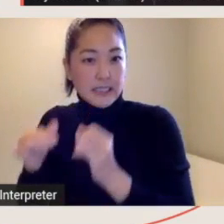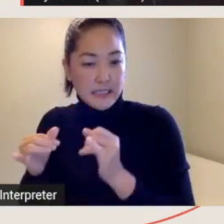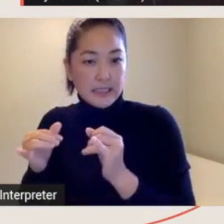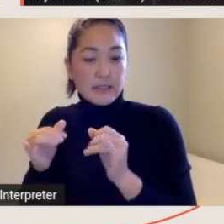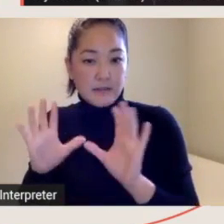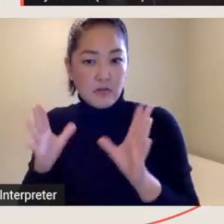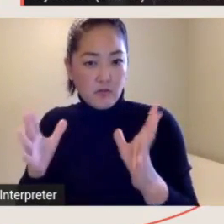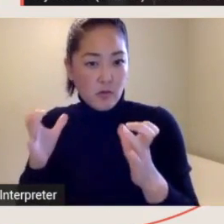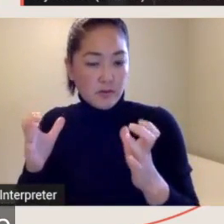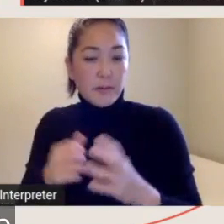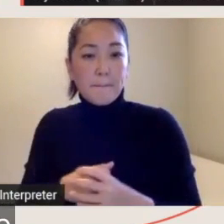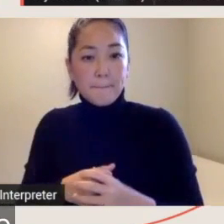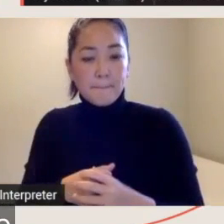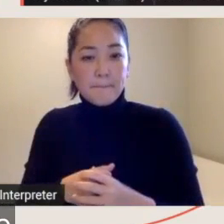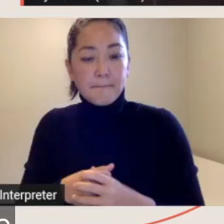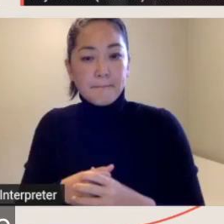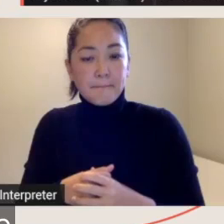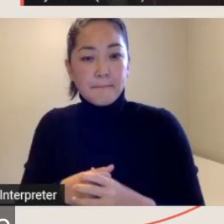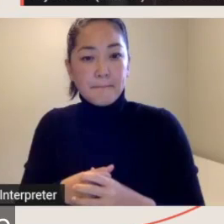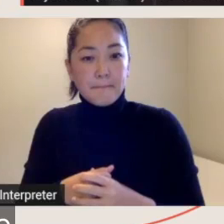filmmakers, and